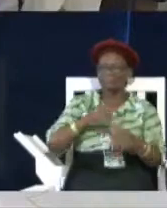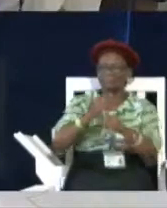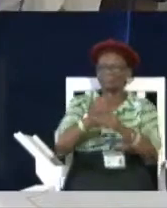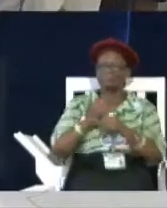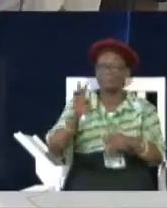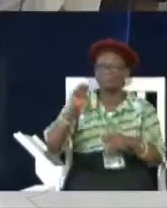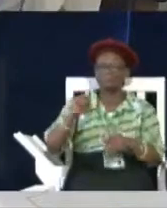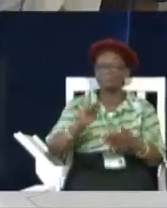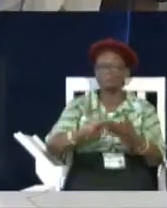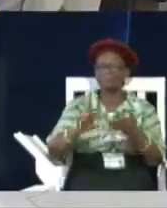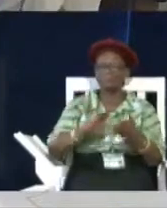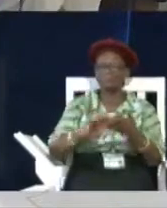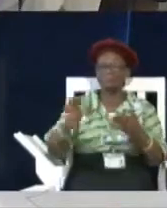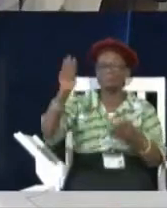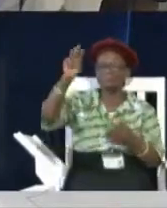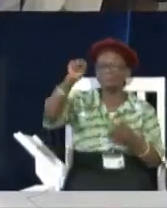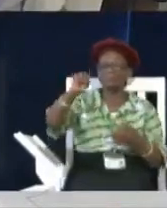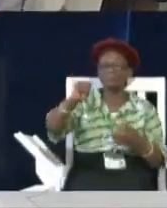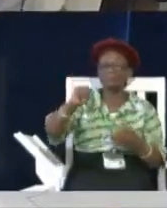Forgive them.